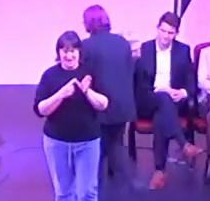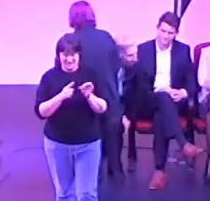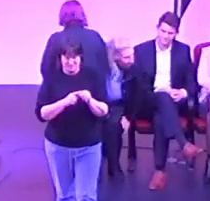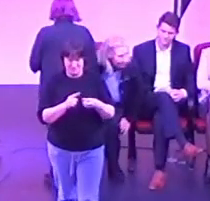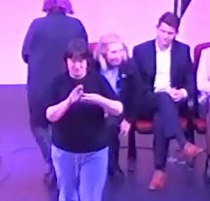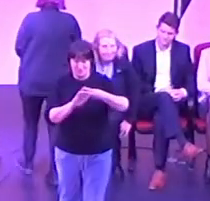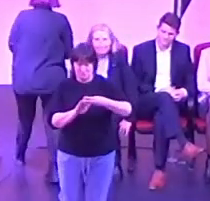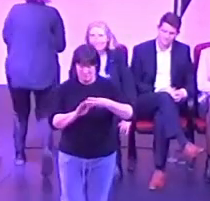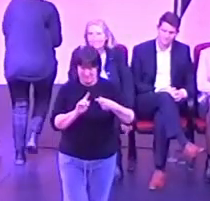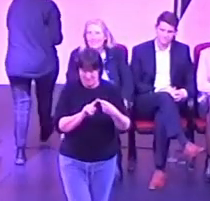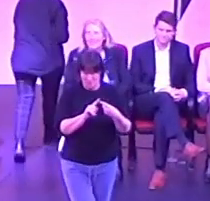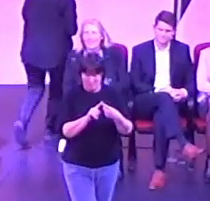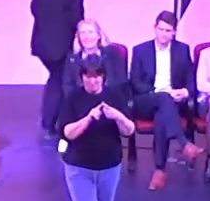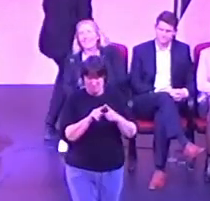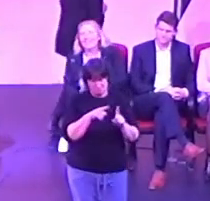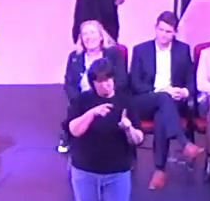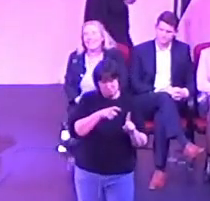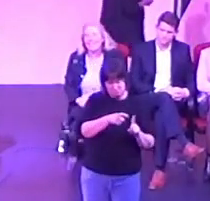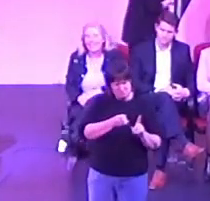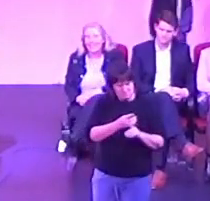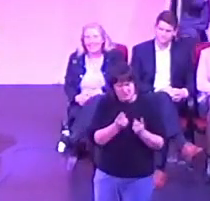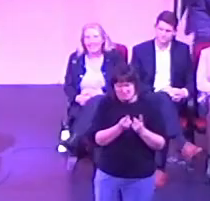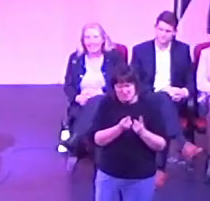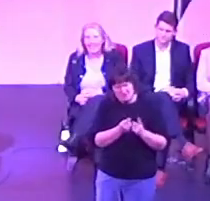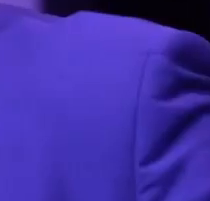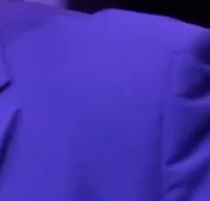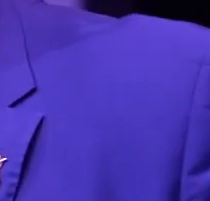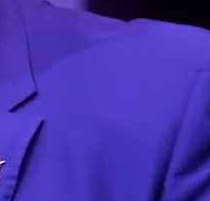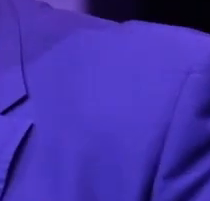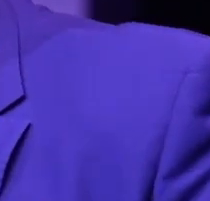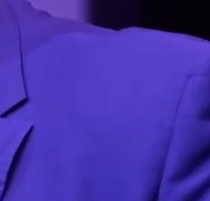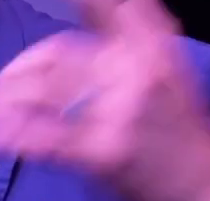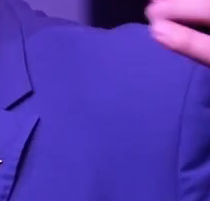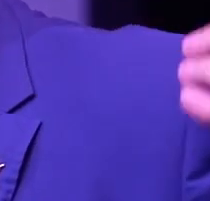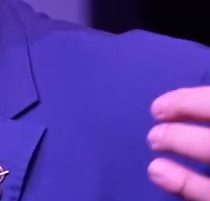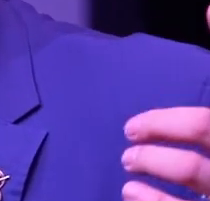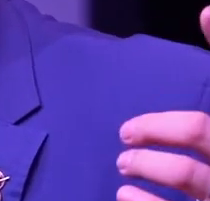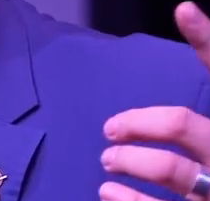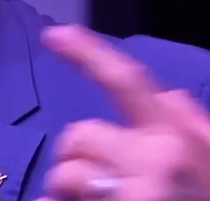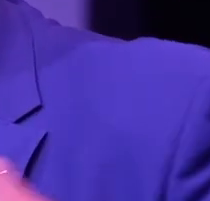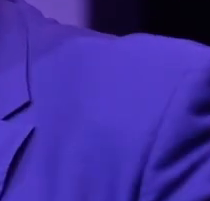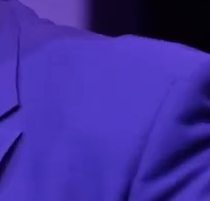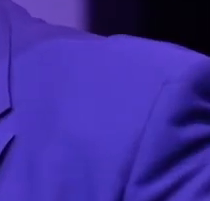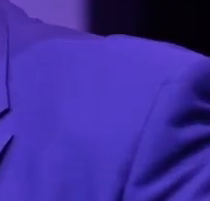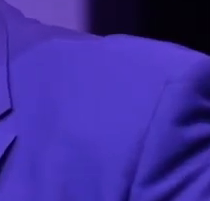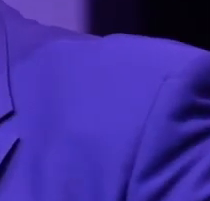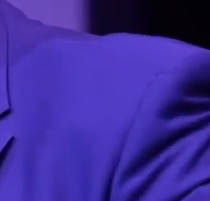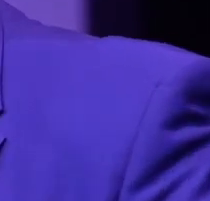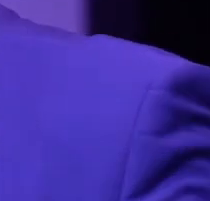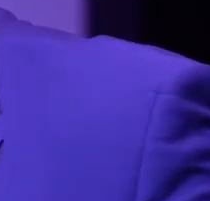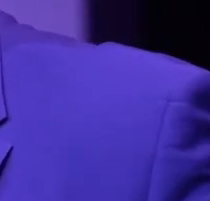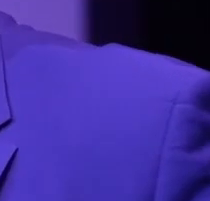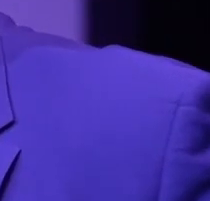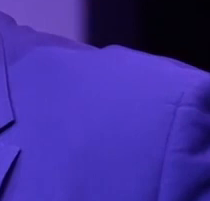first part of the question is criticism for spending money on things you shouldn't spend money on. What you don't know is I used to be the regional operations manager for Asia Pacific, so I